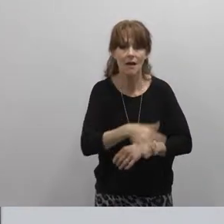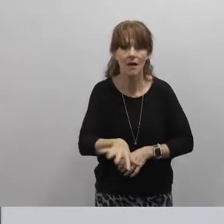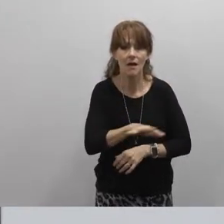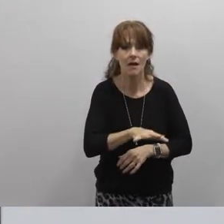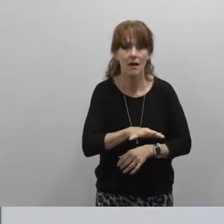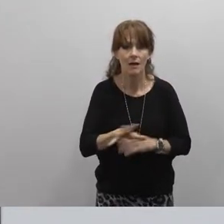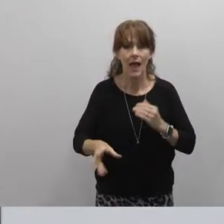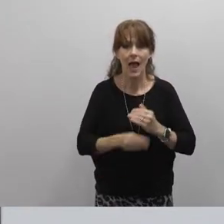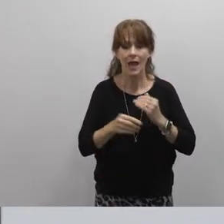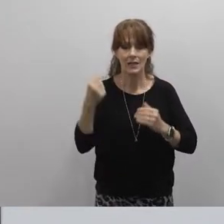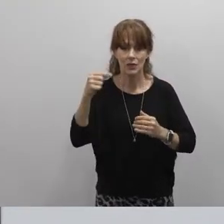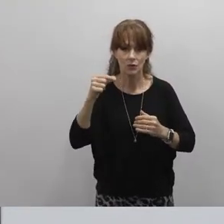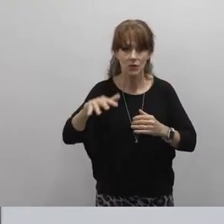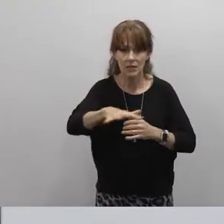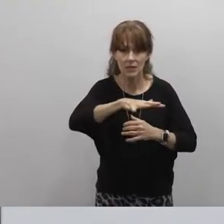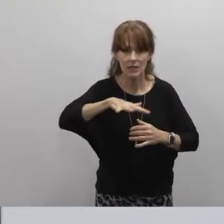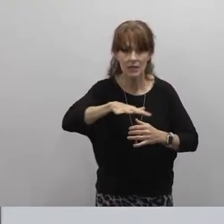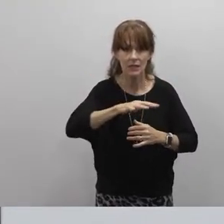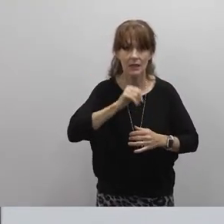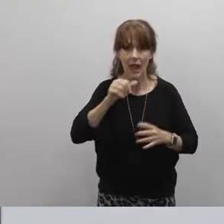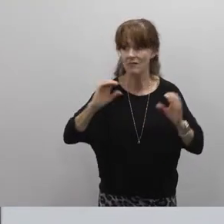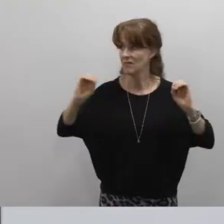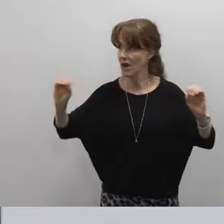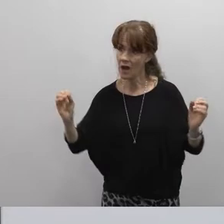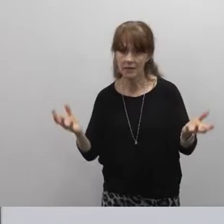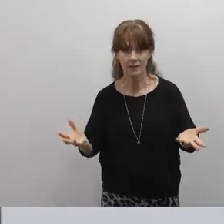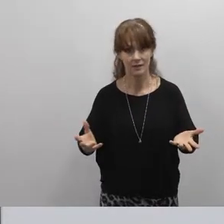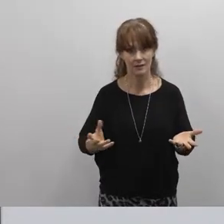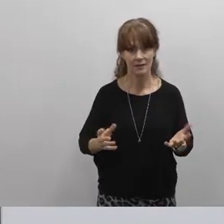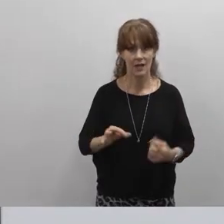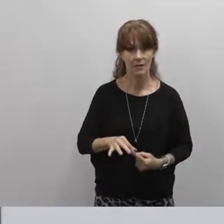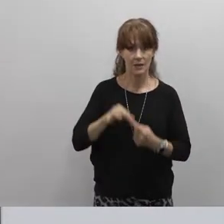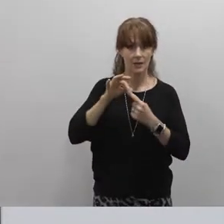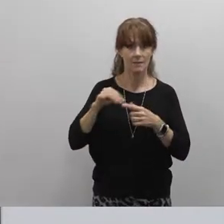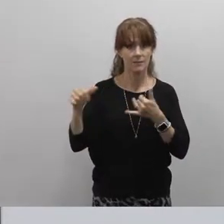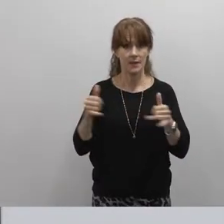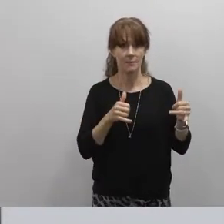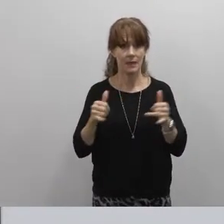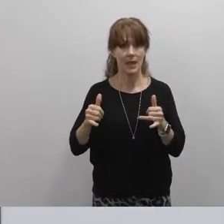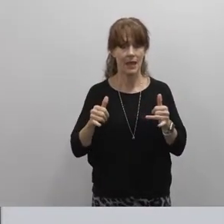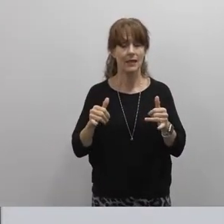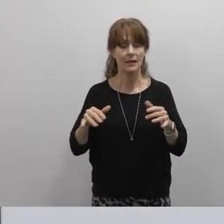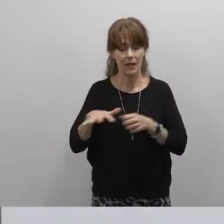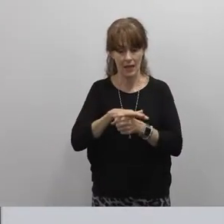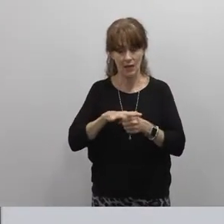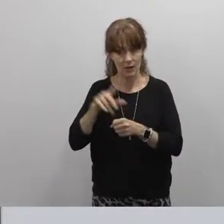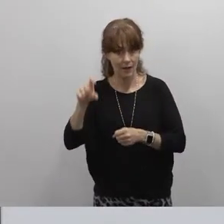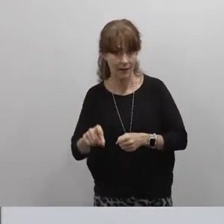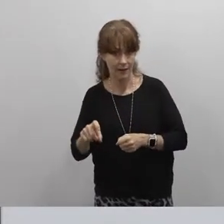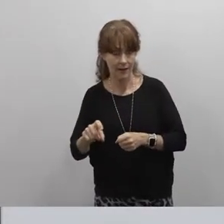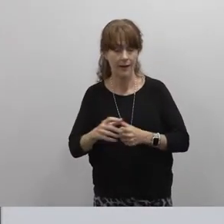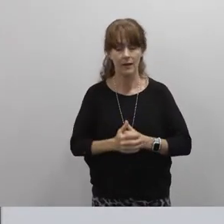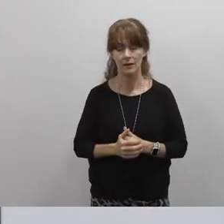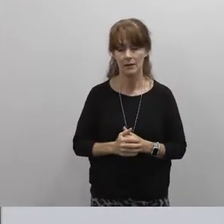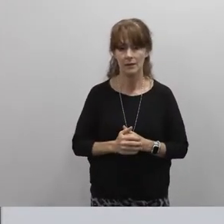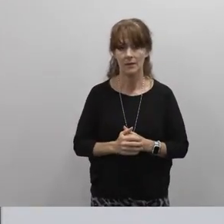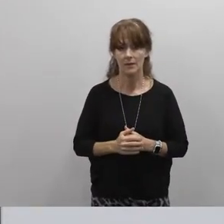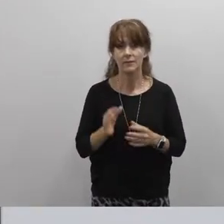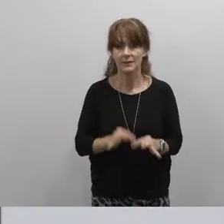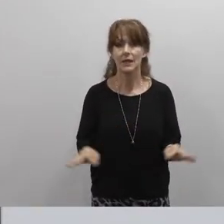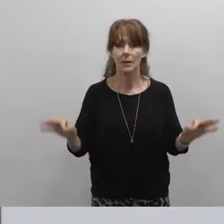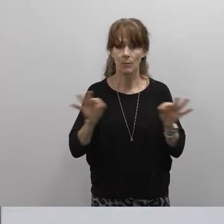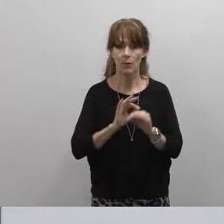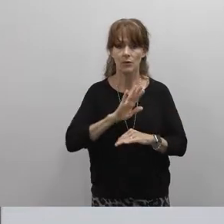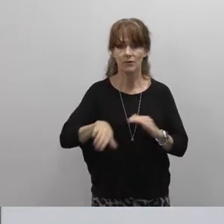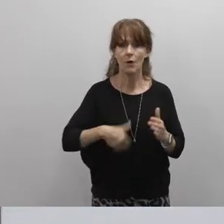absolutely adding green space to sites that don't have any, in particular on the play side of the house. So that's at the, you know, of importance to